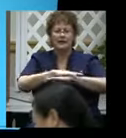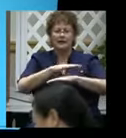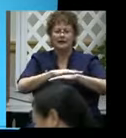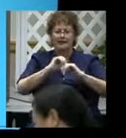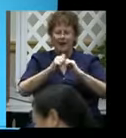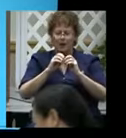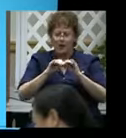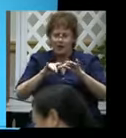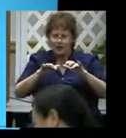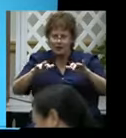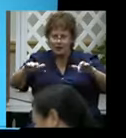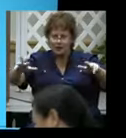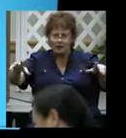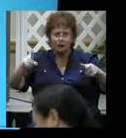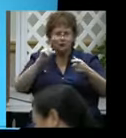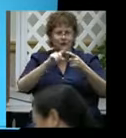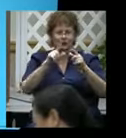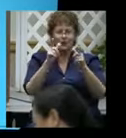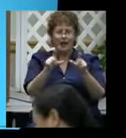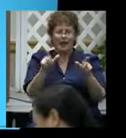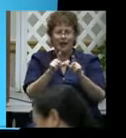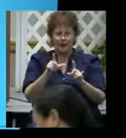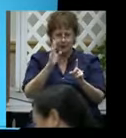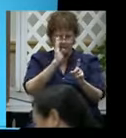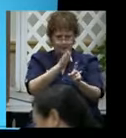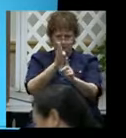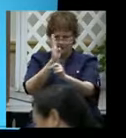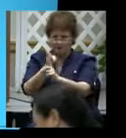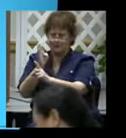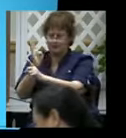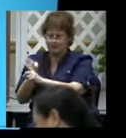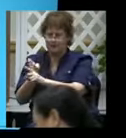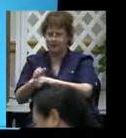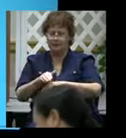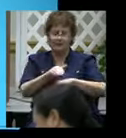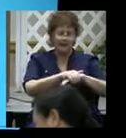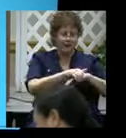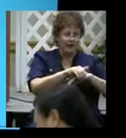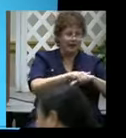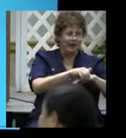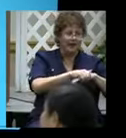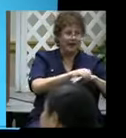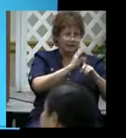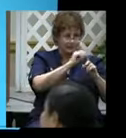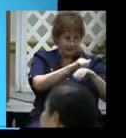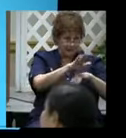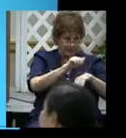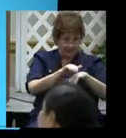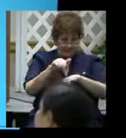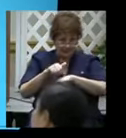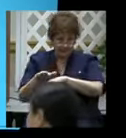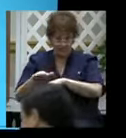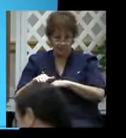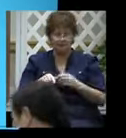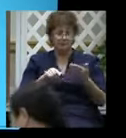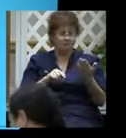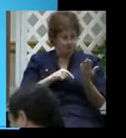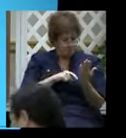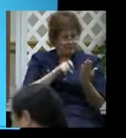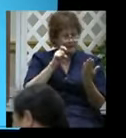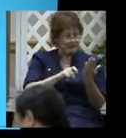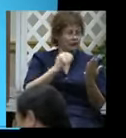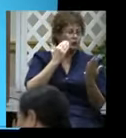you want to make sure that you send all the language versions of the communication along with the English to everybody you need to send it to, or who needs it, or who